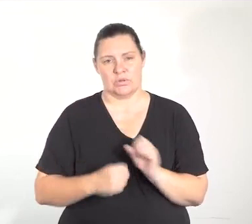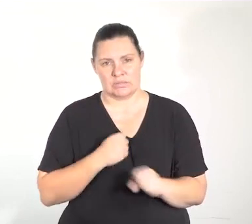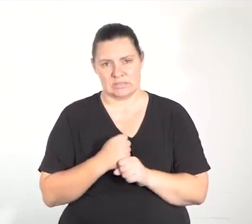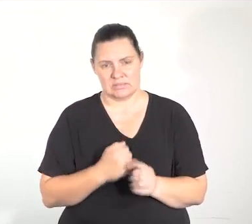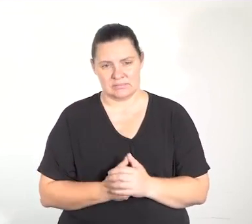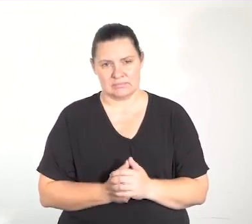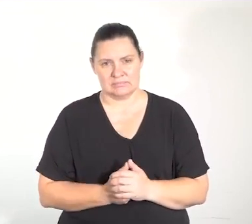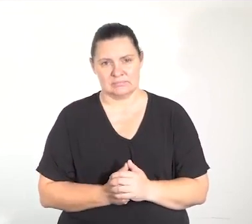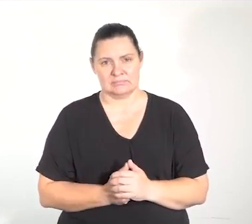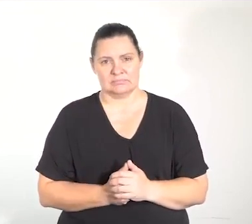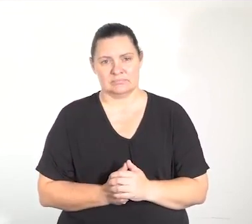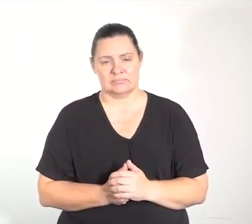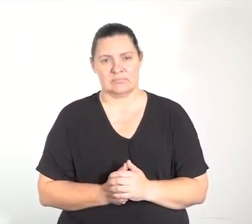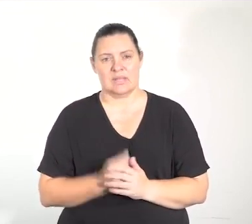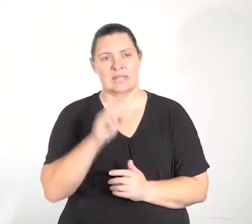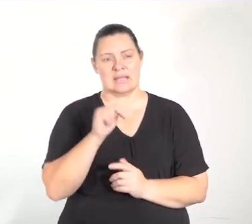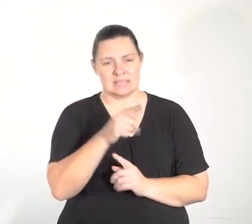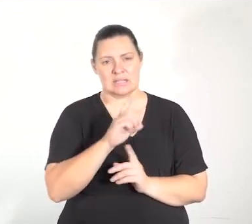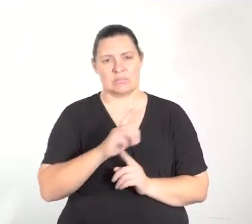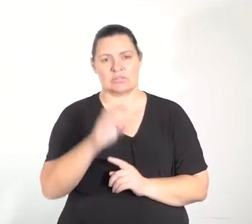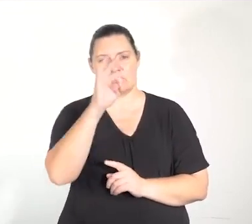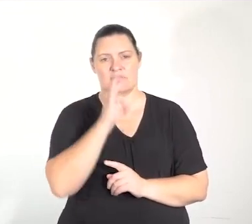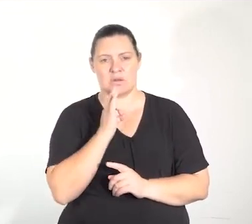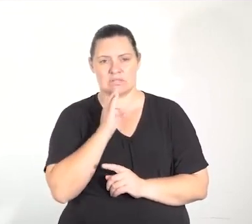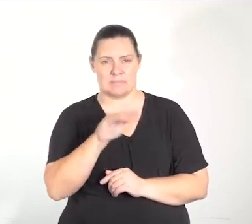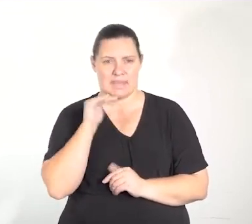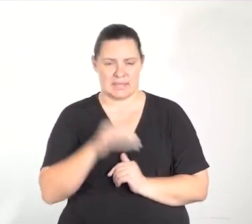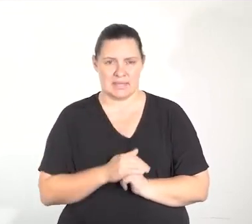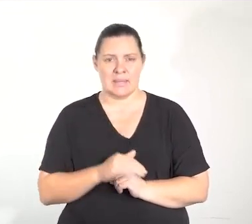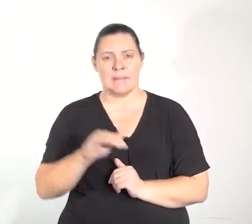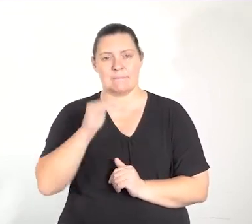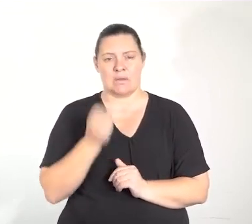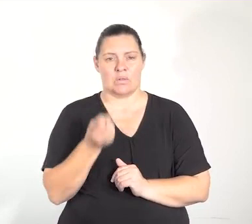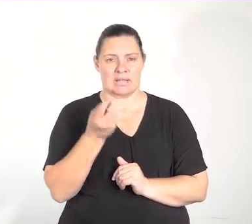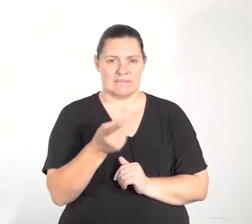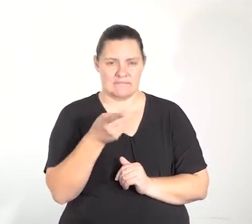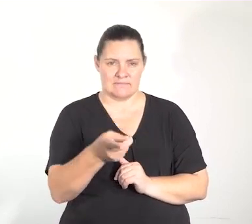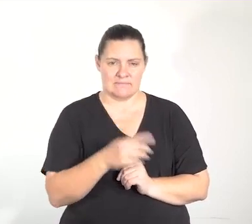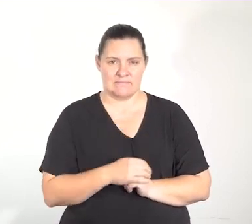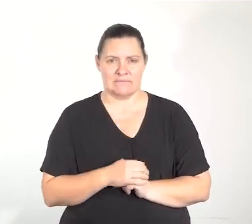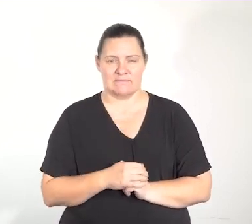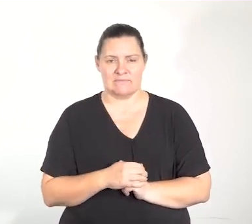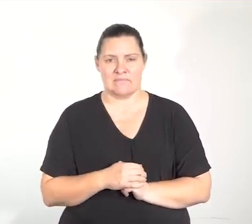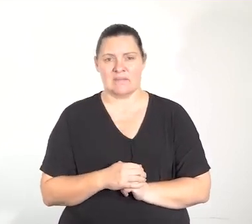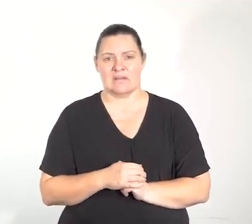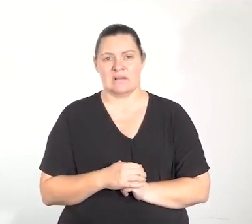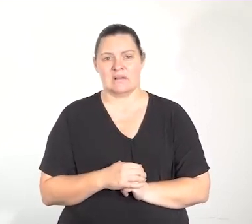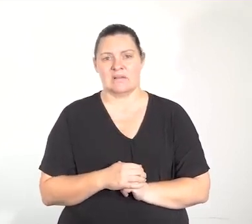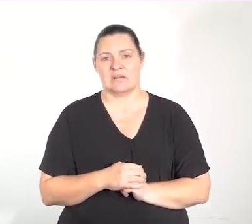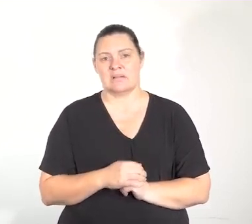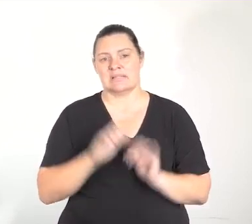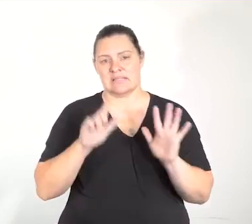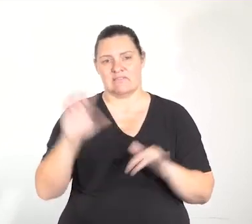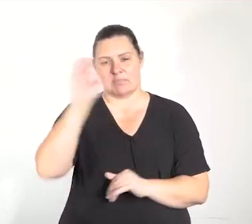years. Let's talk about Nicholas. Nicholas deposits 3,000 in the bank. The bank will give her an interest